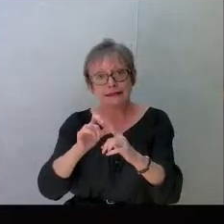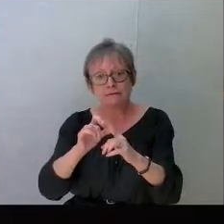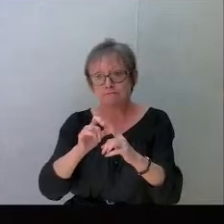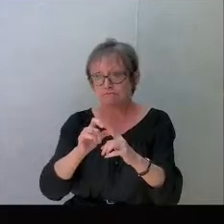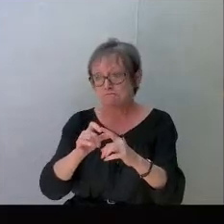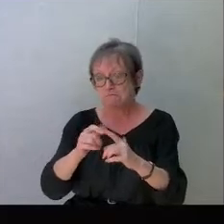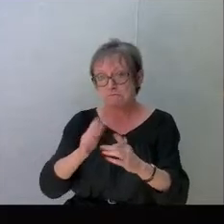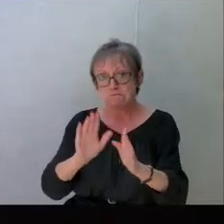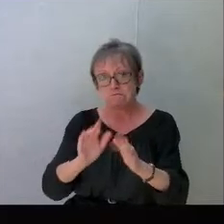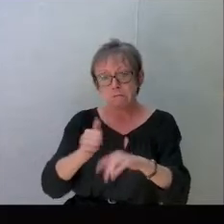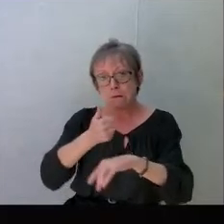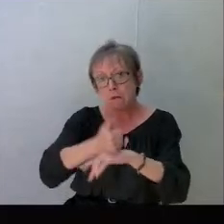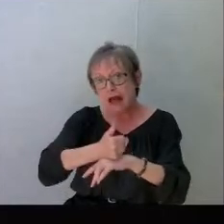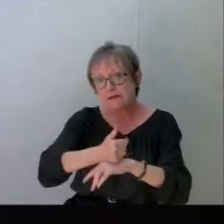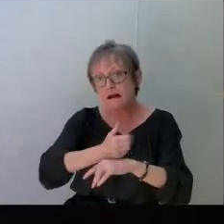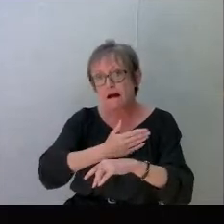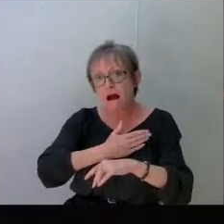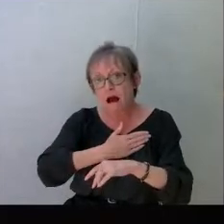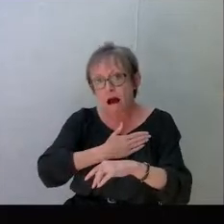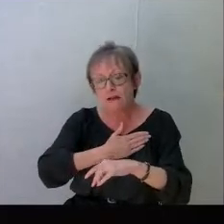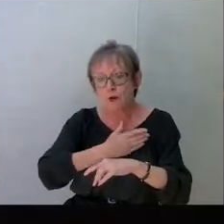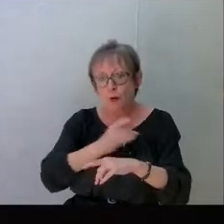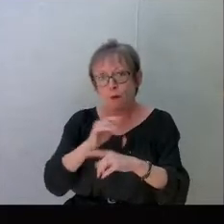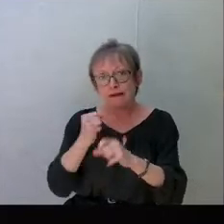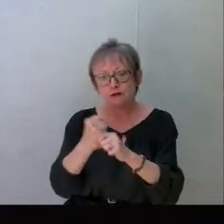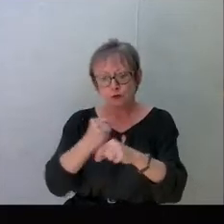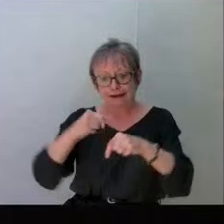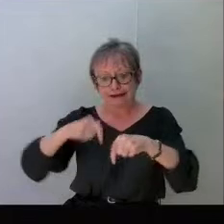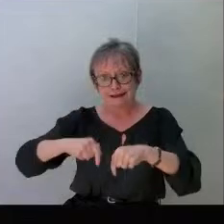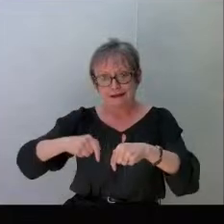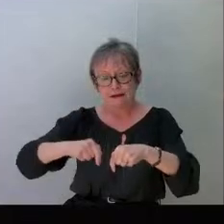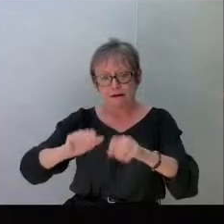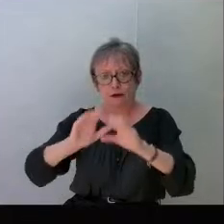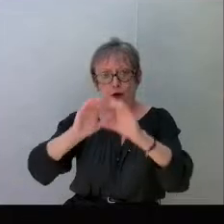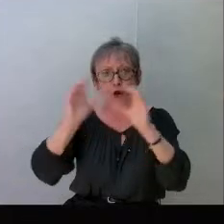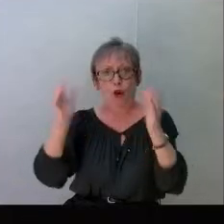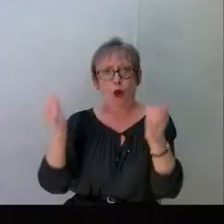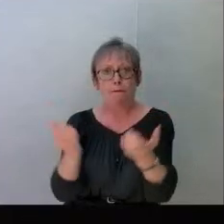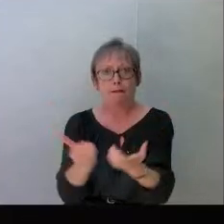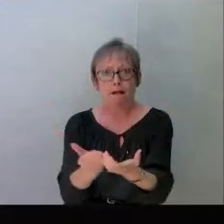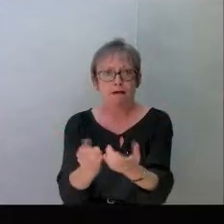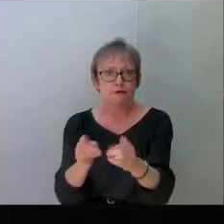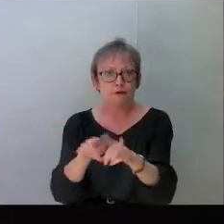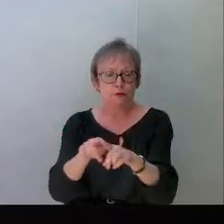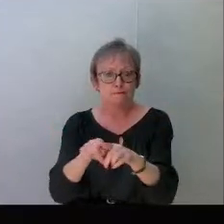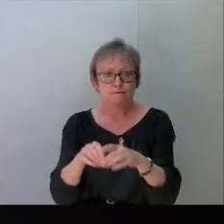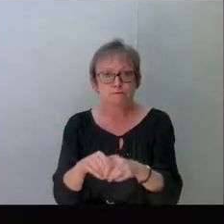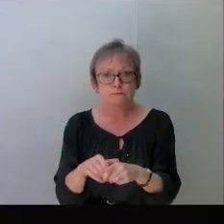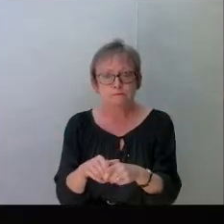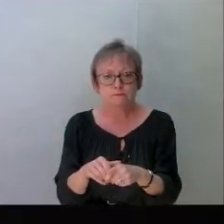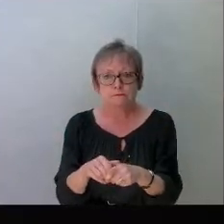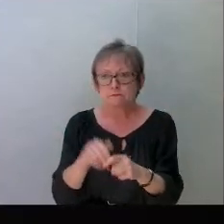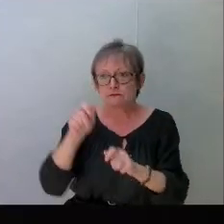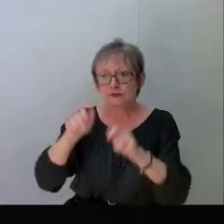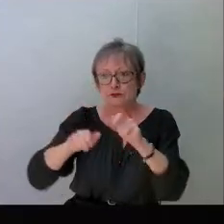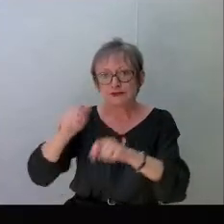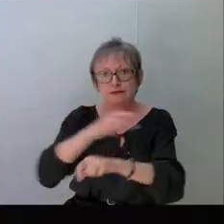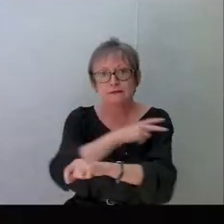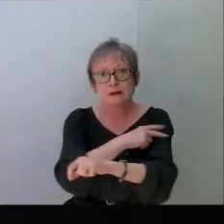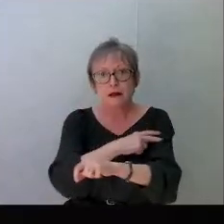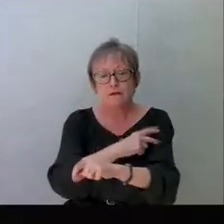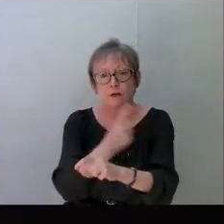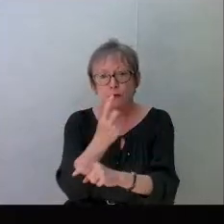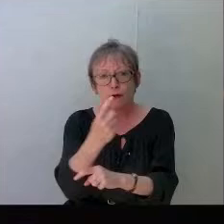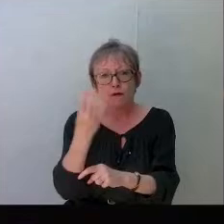heart of all we do. It's the heart of all that we do here and globally. We have students and staff from over 140